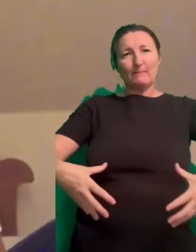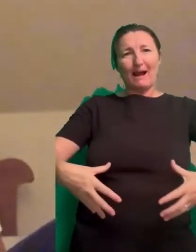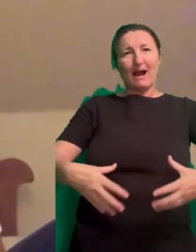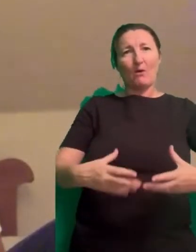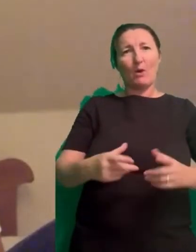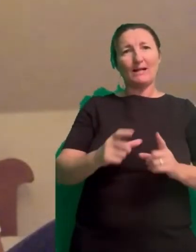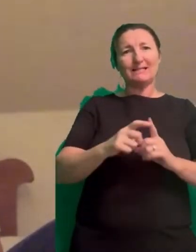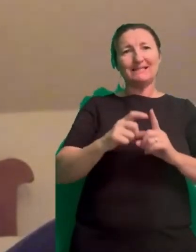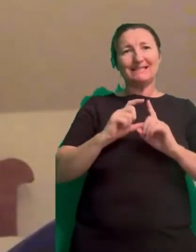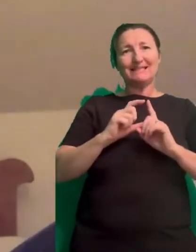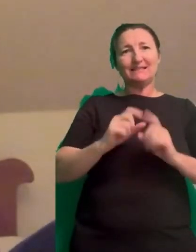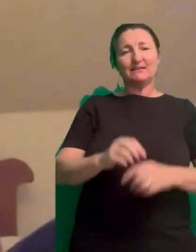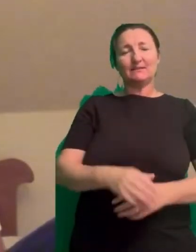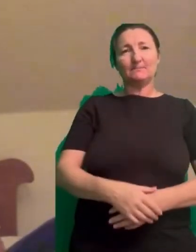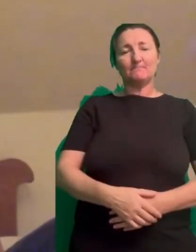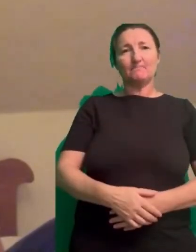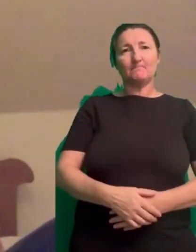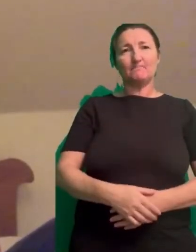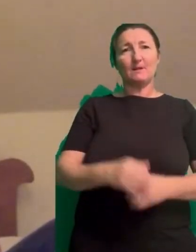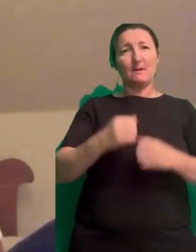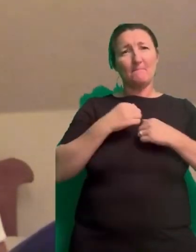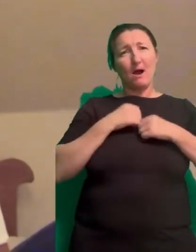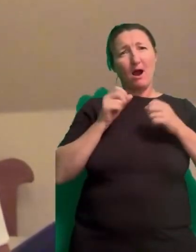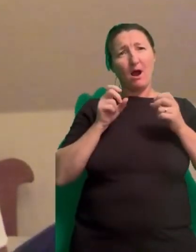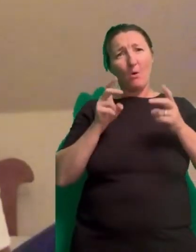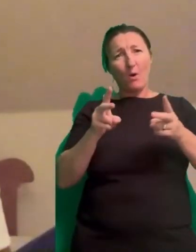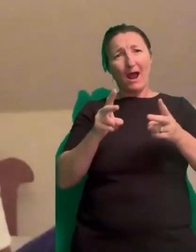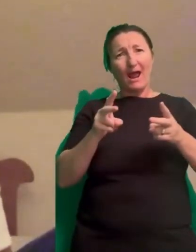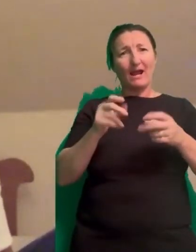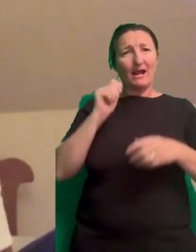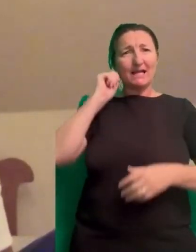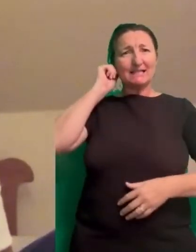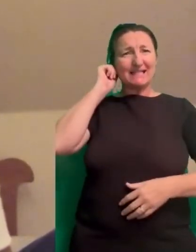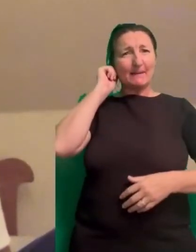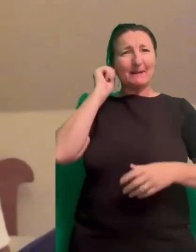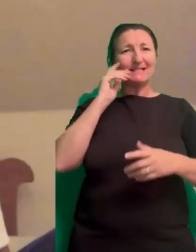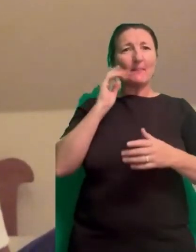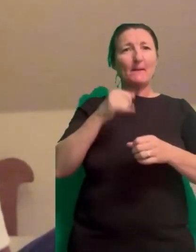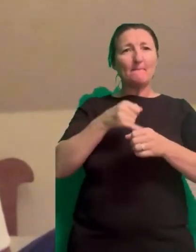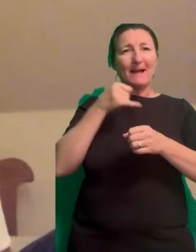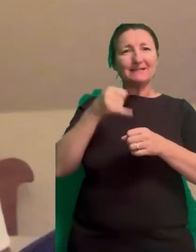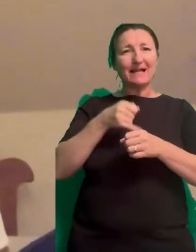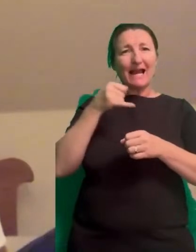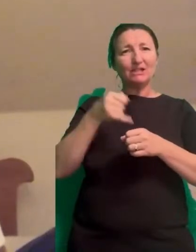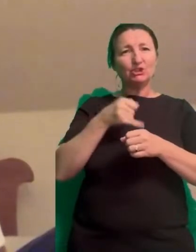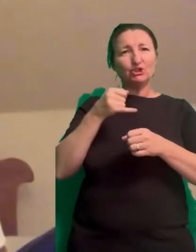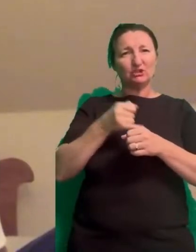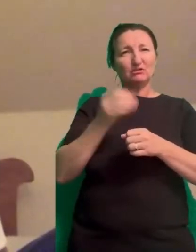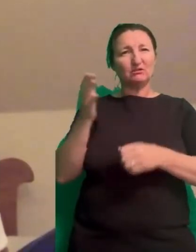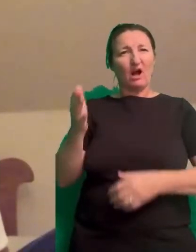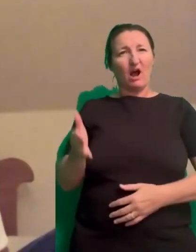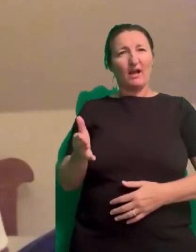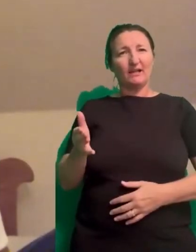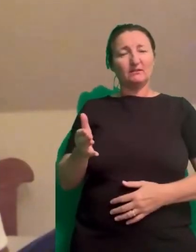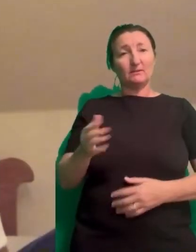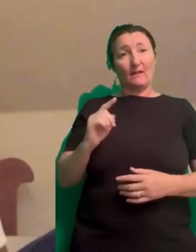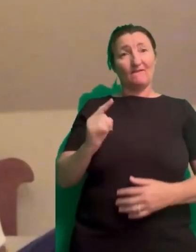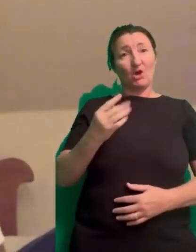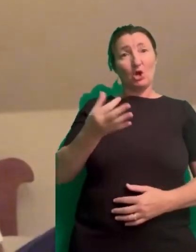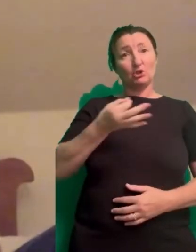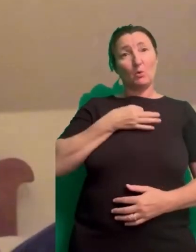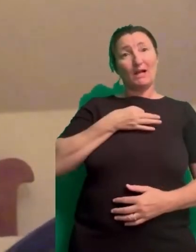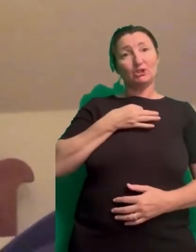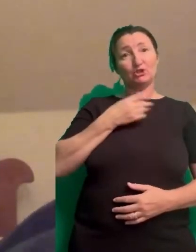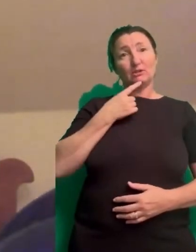of approaching things is more to do with the medication side of my condition. So I'll start with the first question, which is, please tell us why